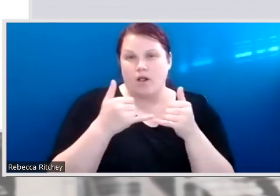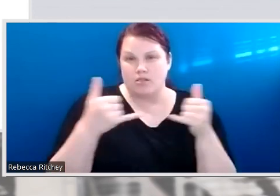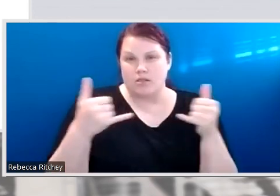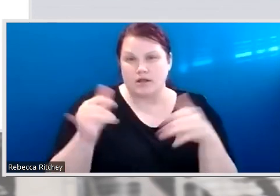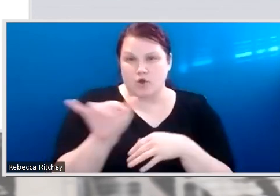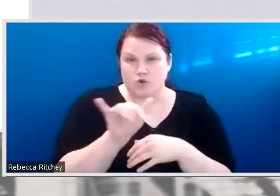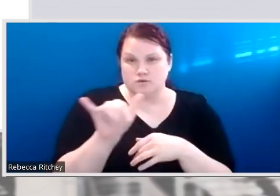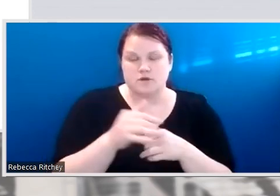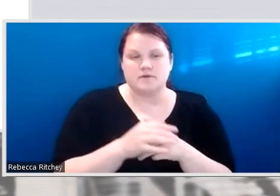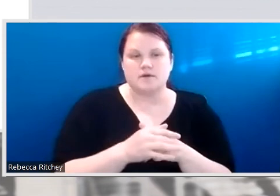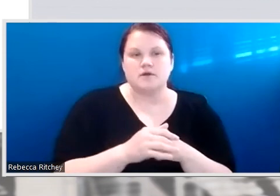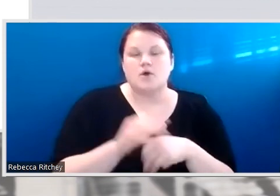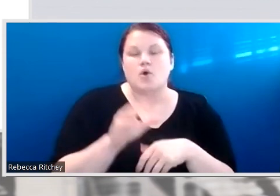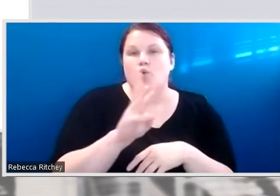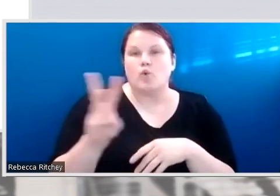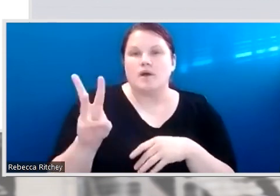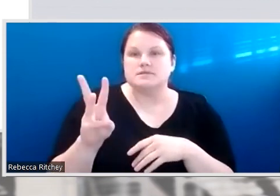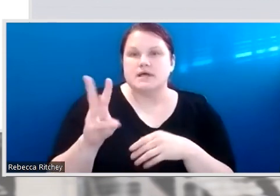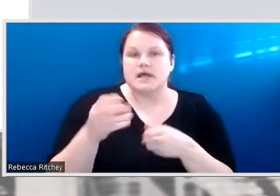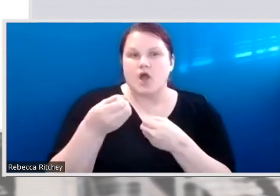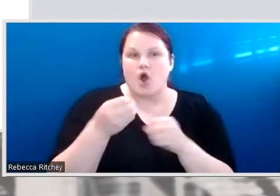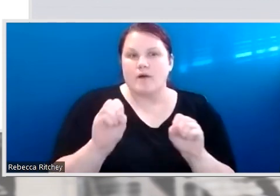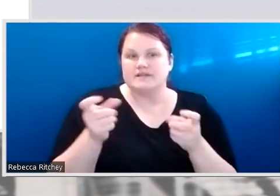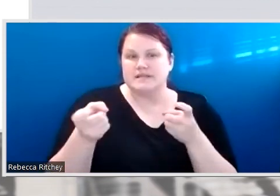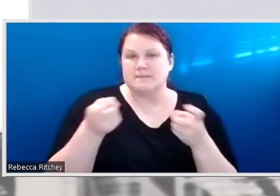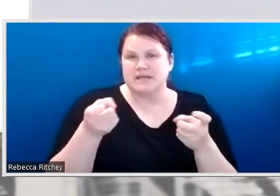to our website for the Office of Management and Budget,